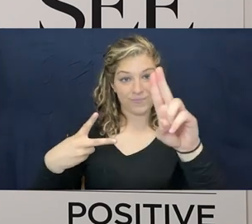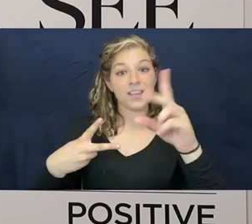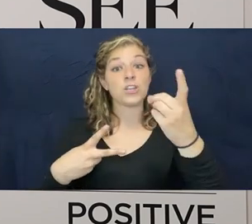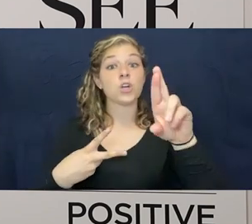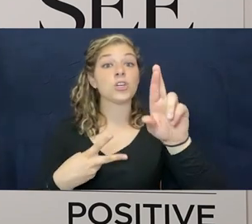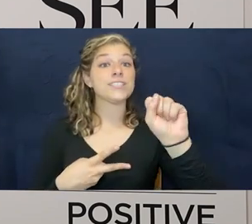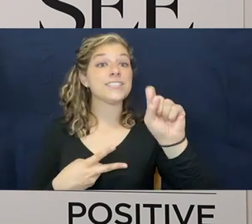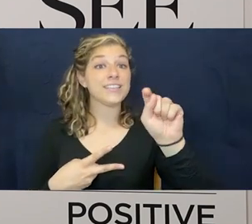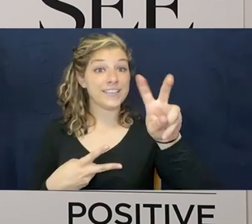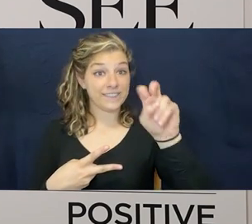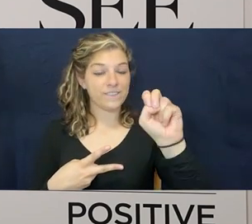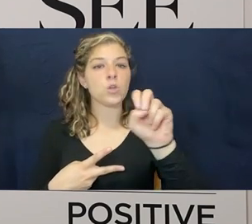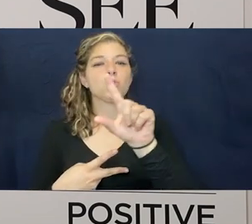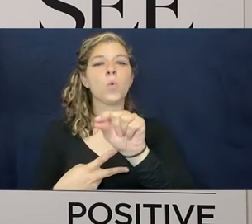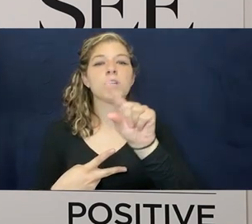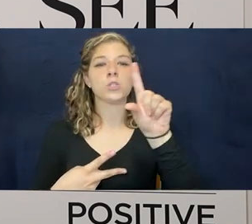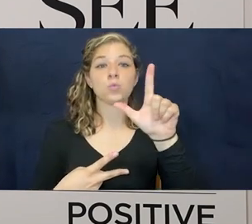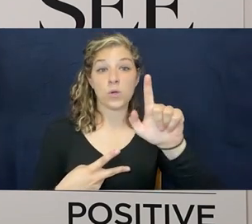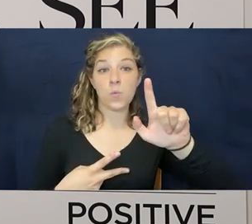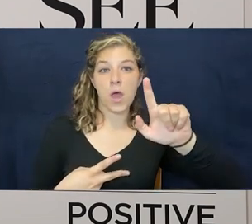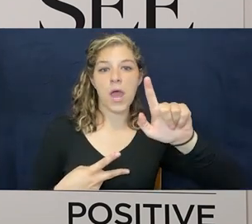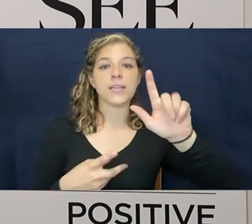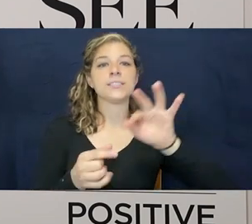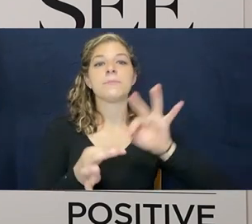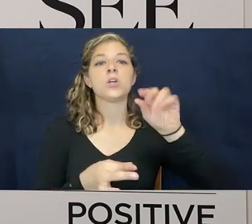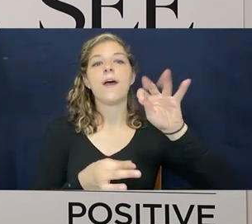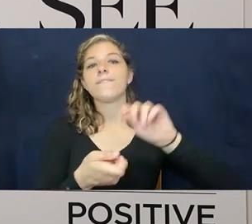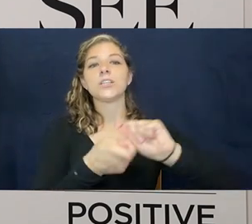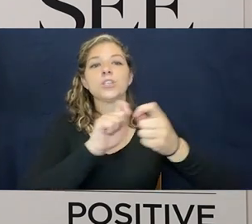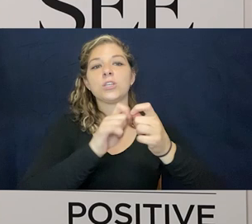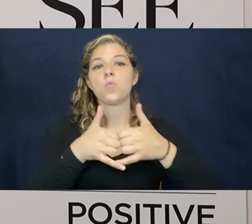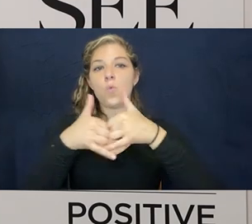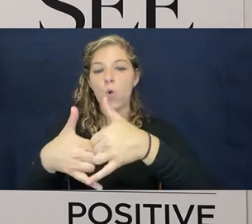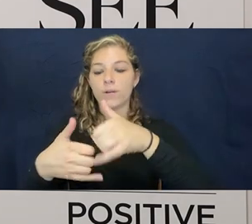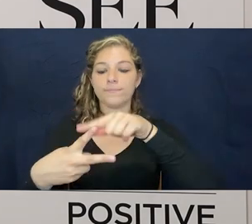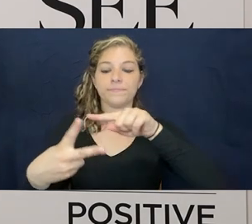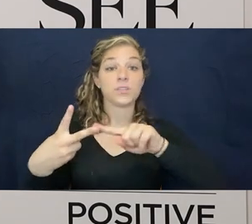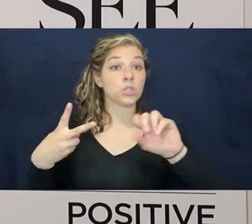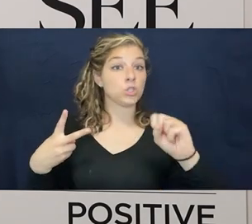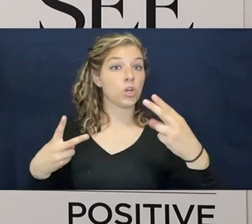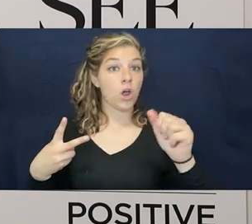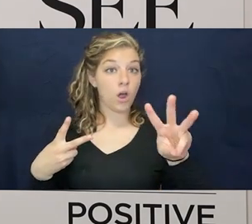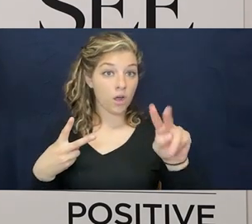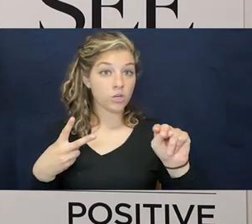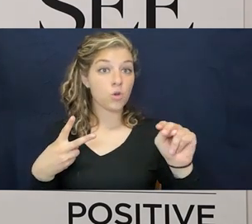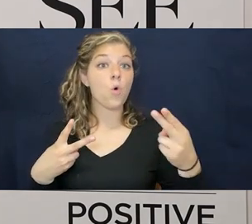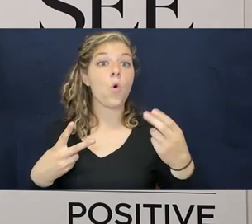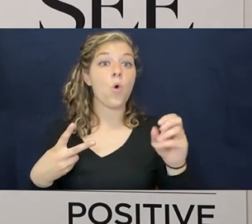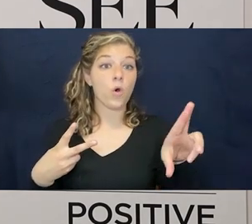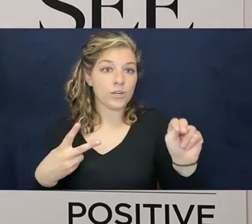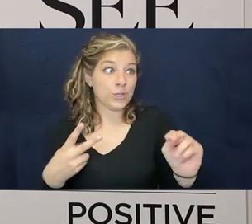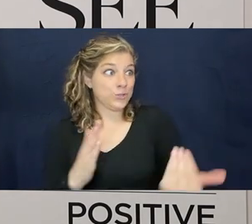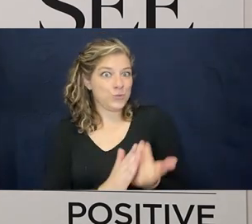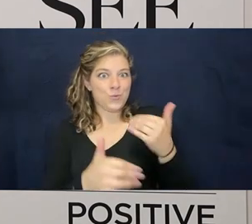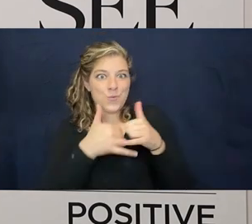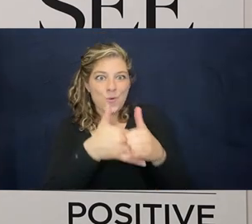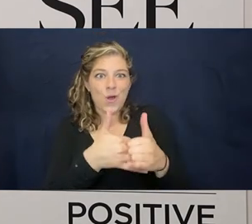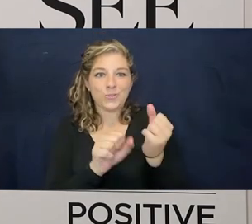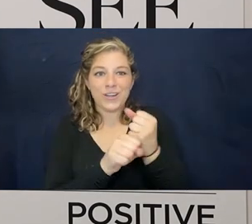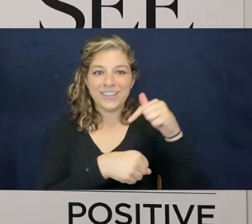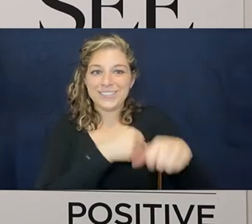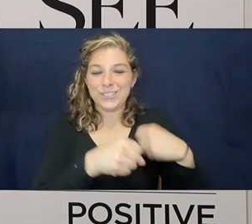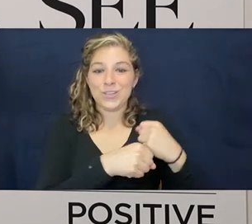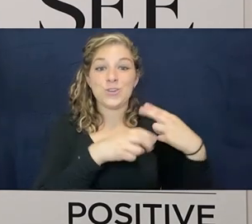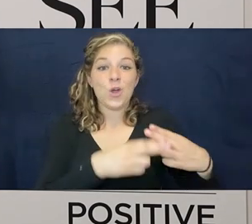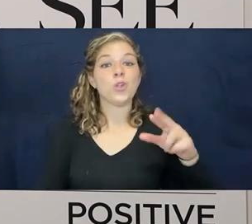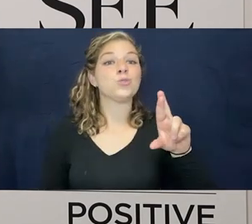honorees, Dr. Steve Perwin, who will receive the 2021 Spirit of Change Award, and Sean Horn, who will be receiving a new award